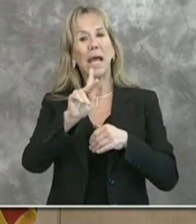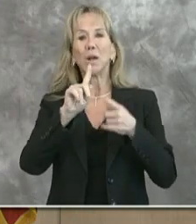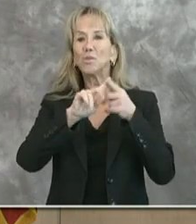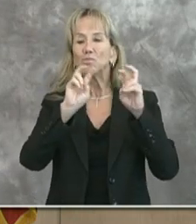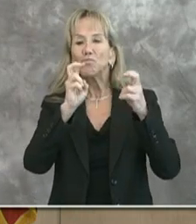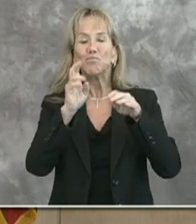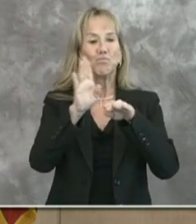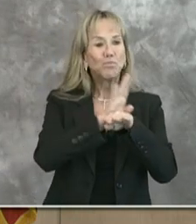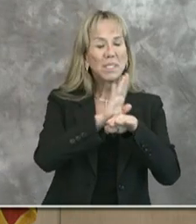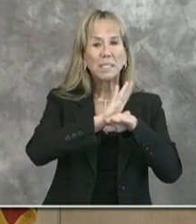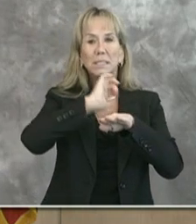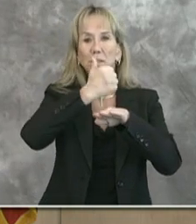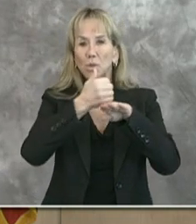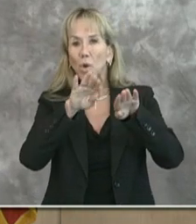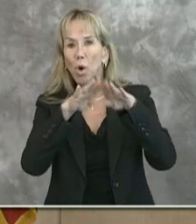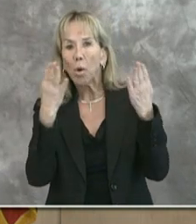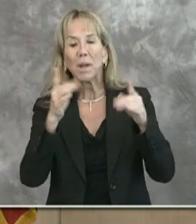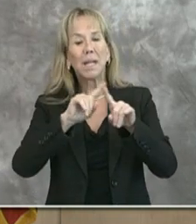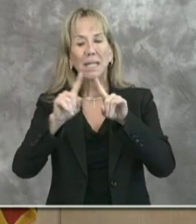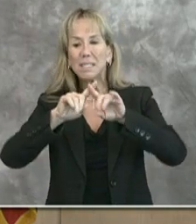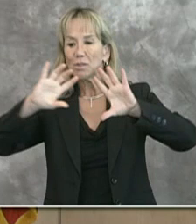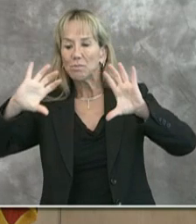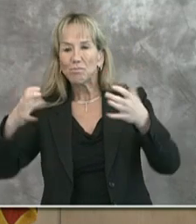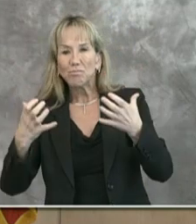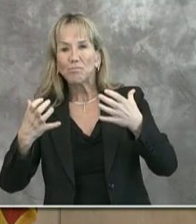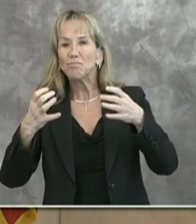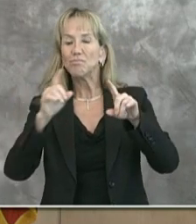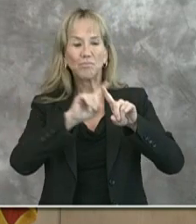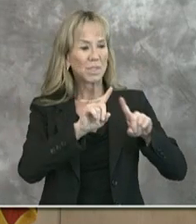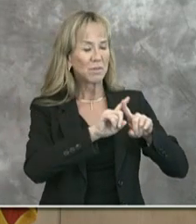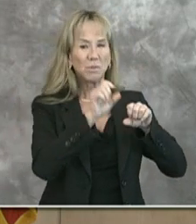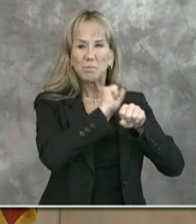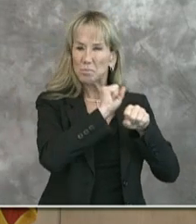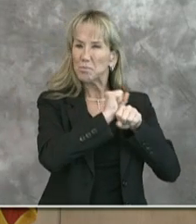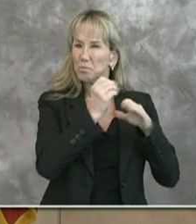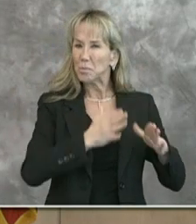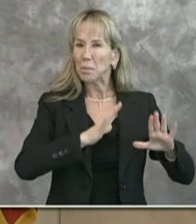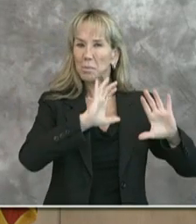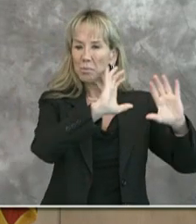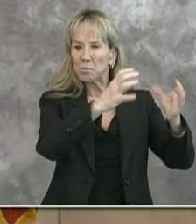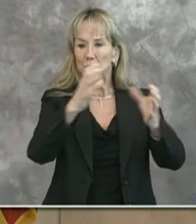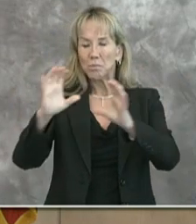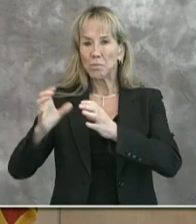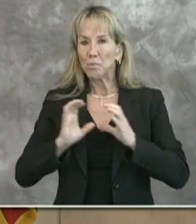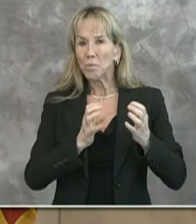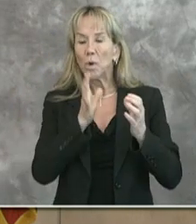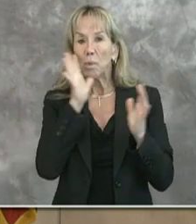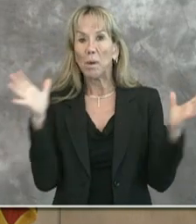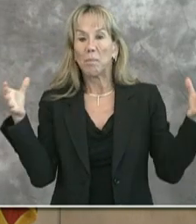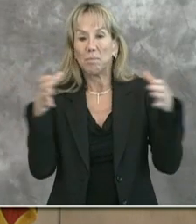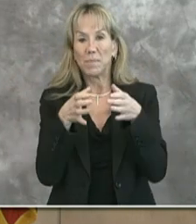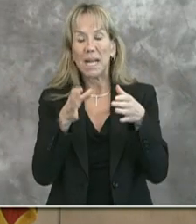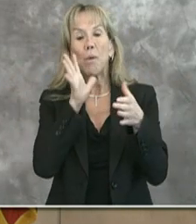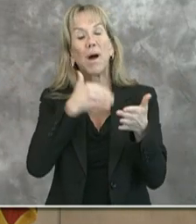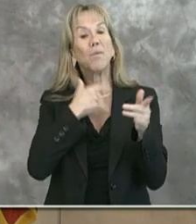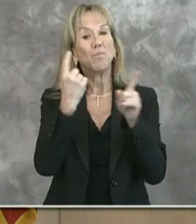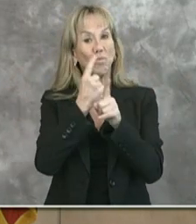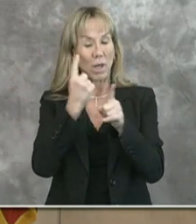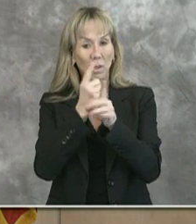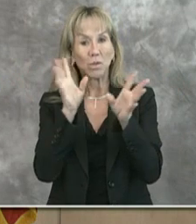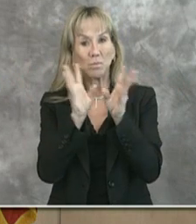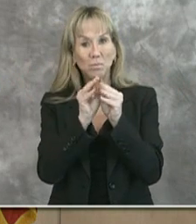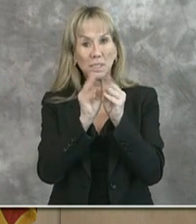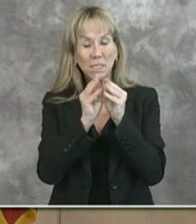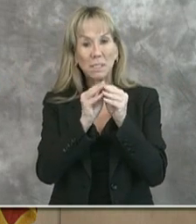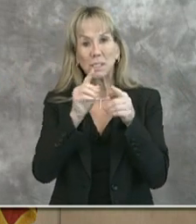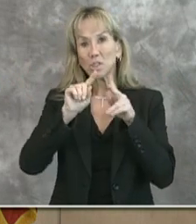and various chambers and organized labor. And the group will have regular meetings starting actually next Monday, looking at a